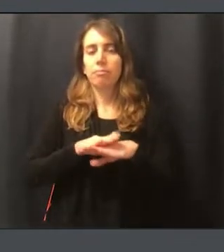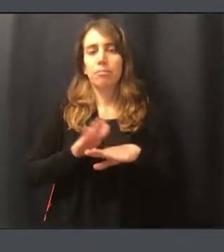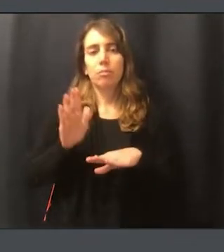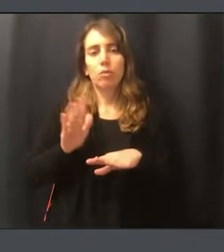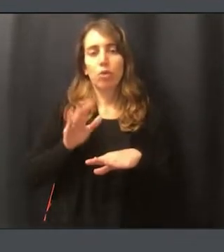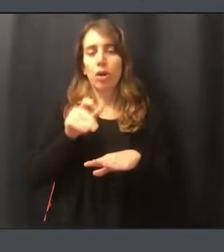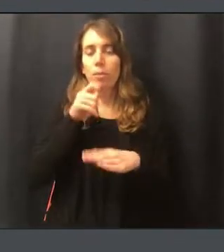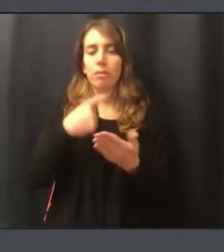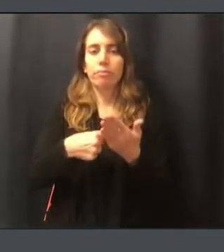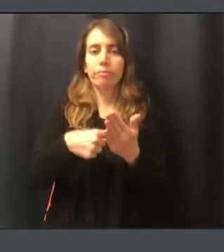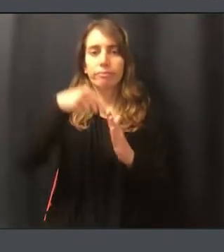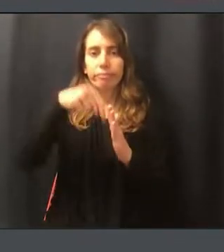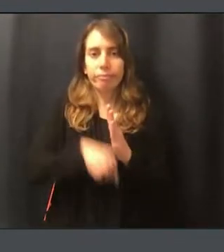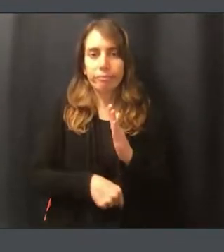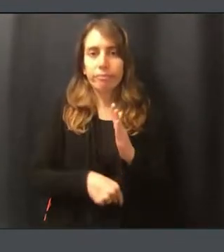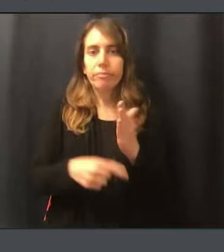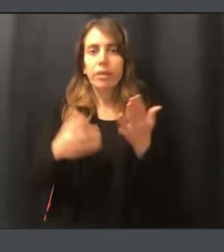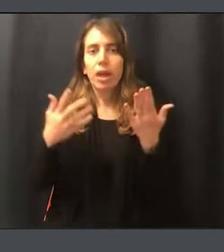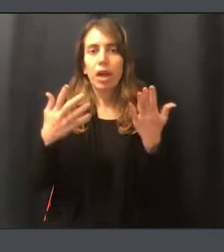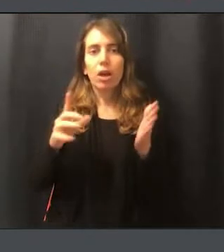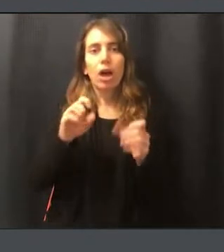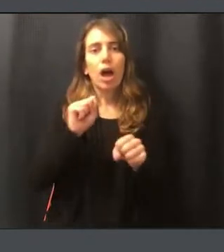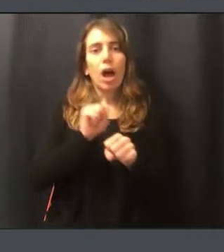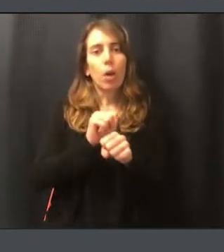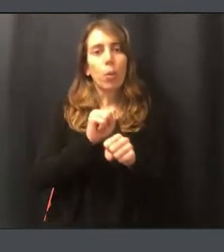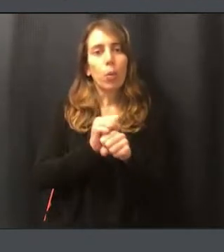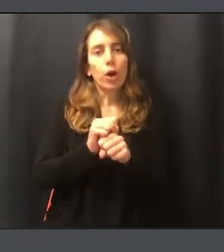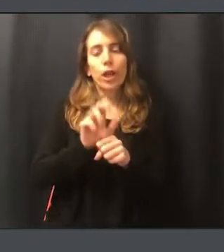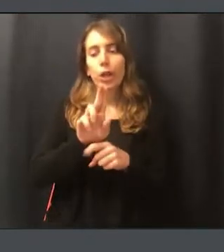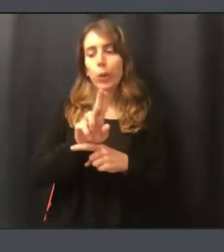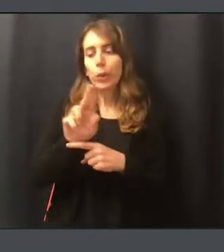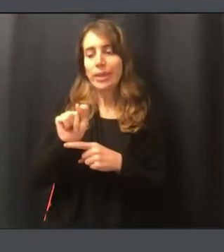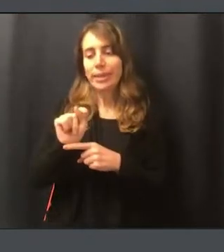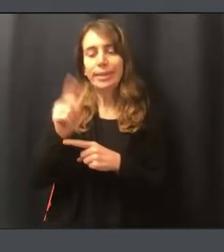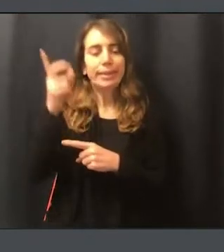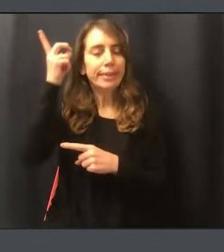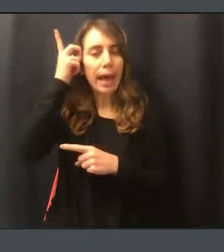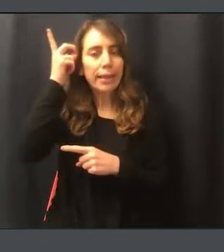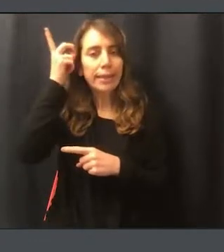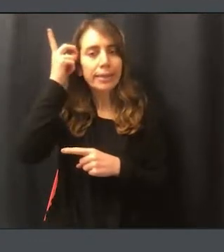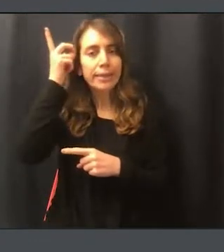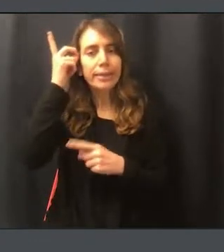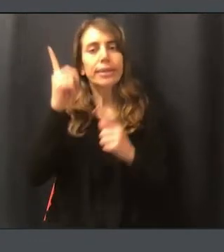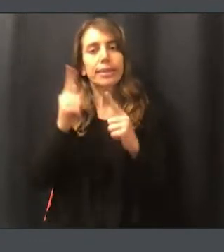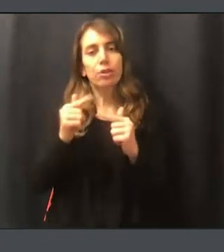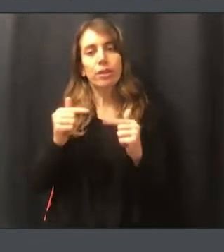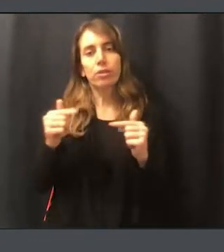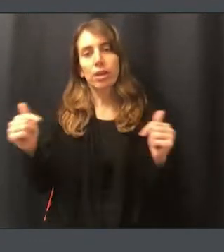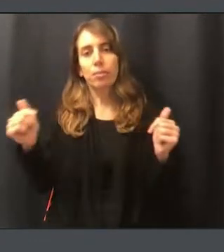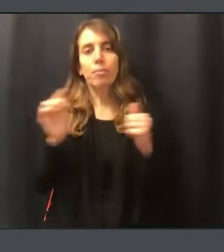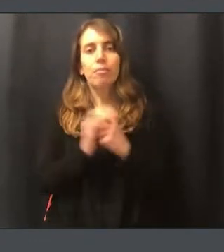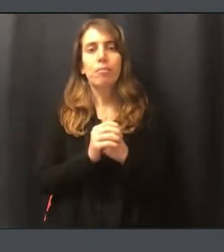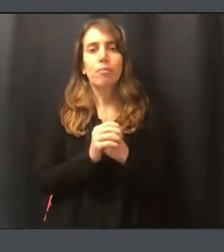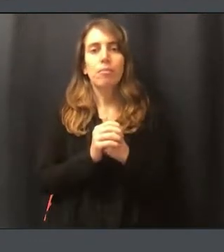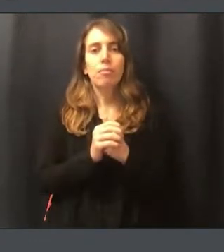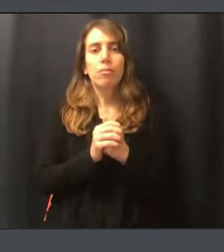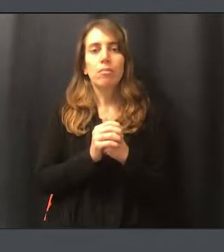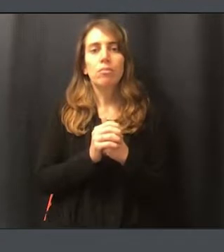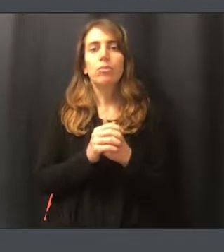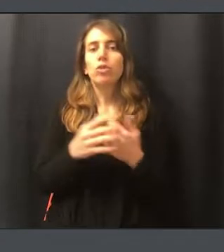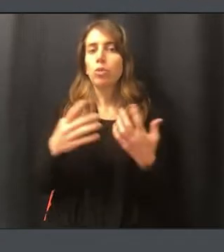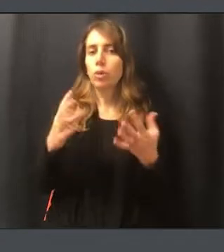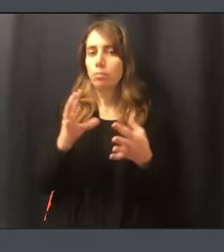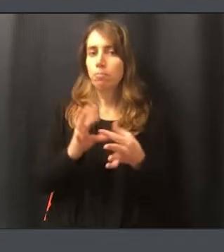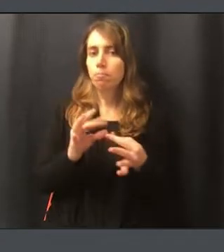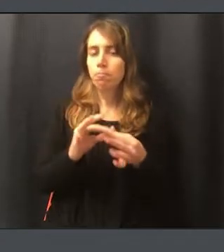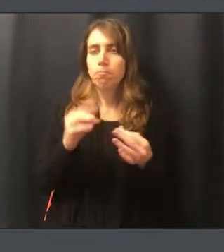time on this since we already looked at it before. I work at UT Dallas, et cetera, et cetera. Same acknowledgements as before.